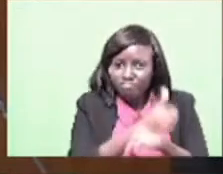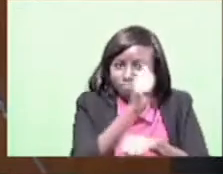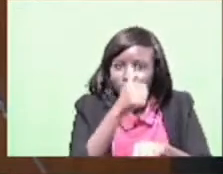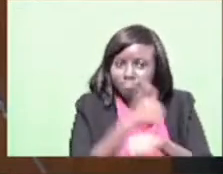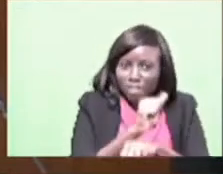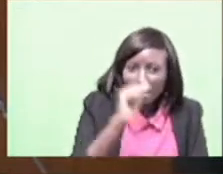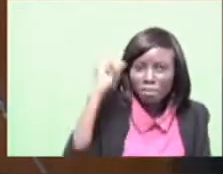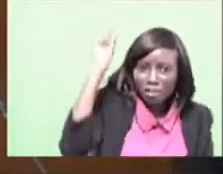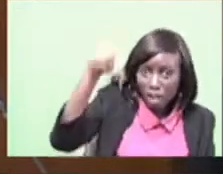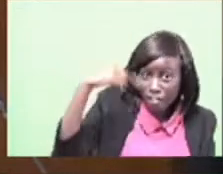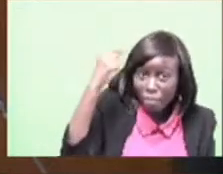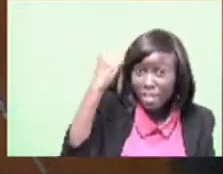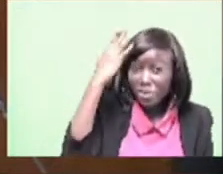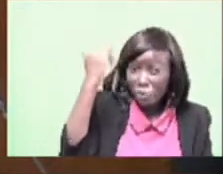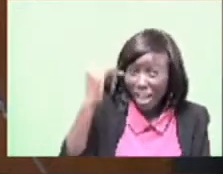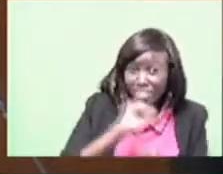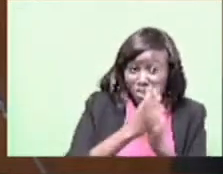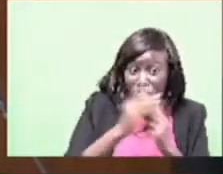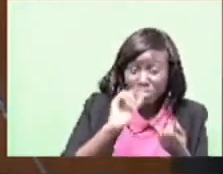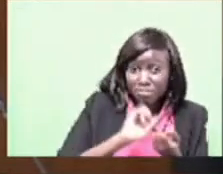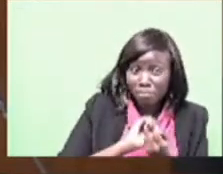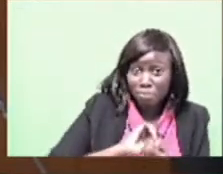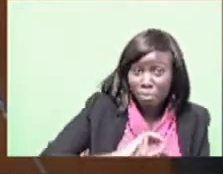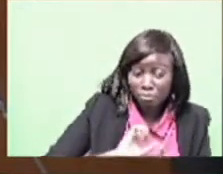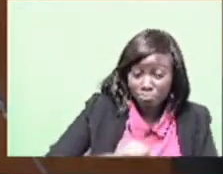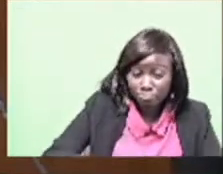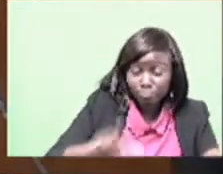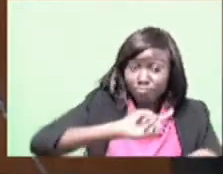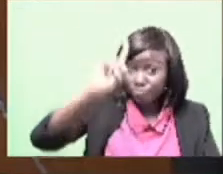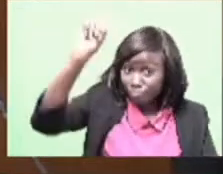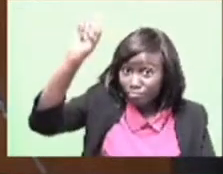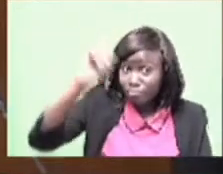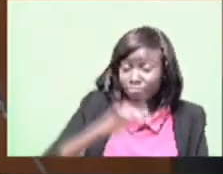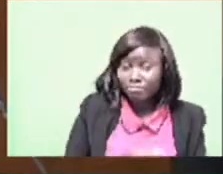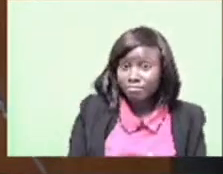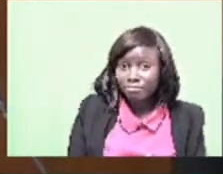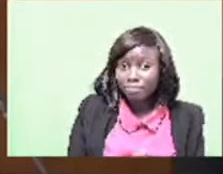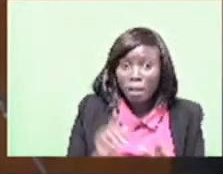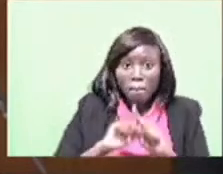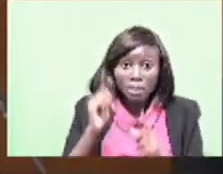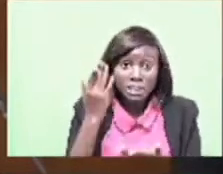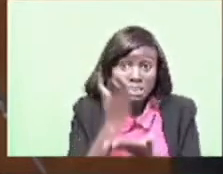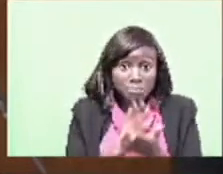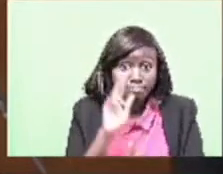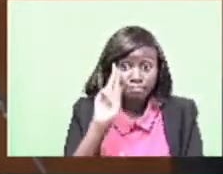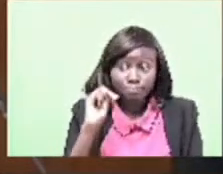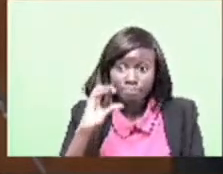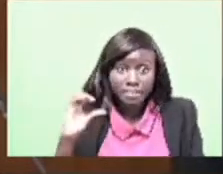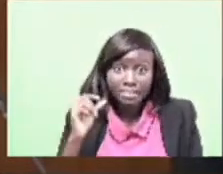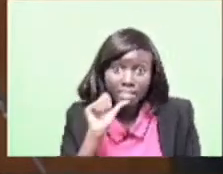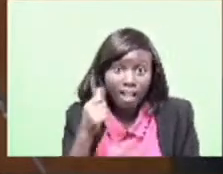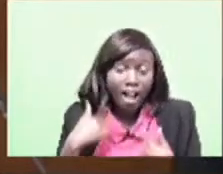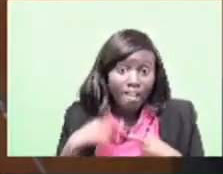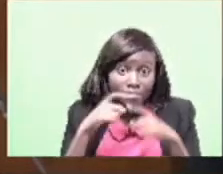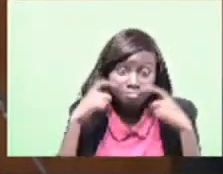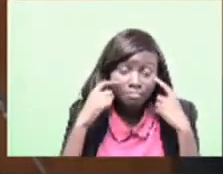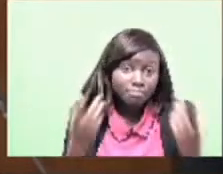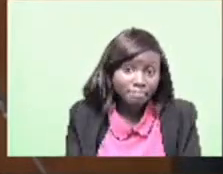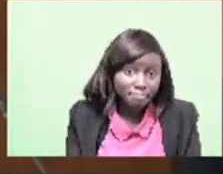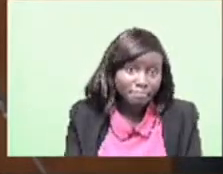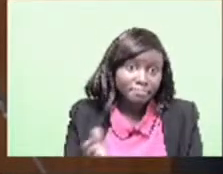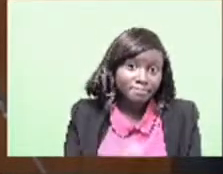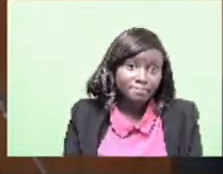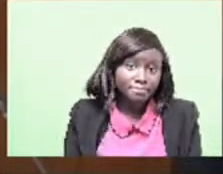the Hansard, that we are here today pursuing the mandatory wearing of masks, and I'll get to the fixed penalty system in a short